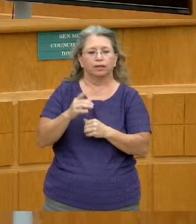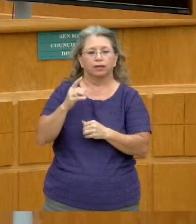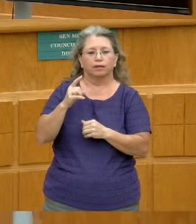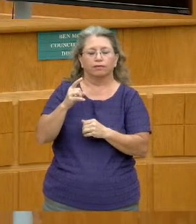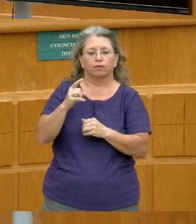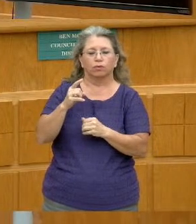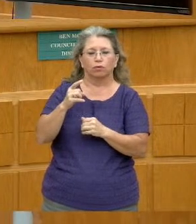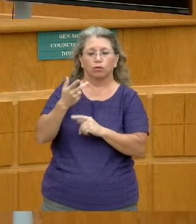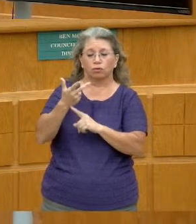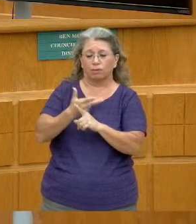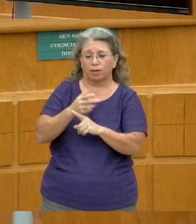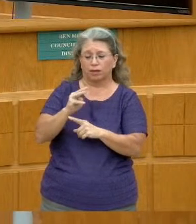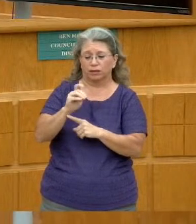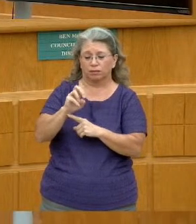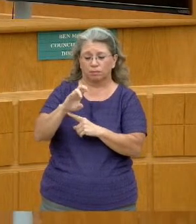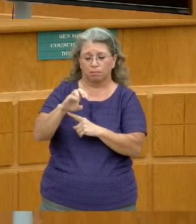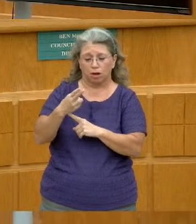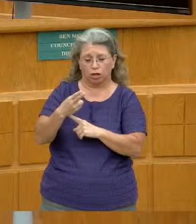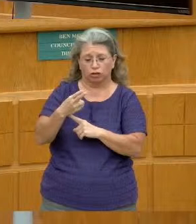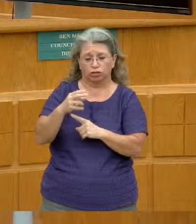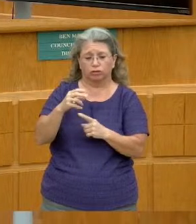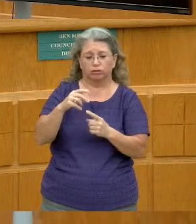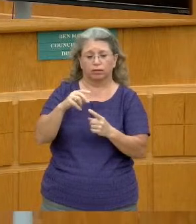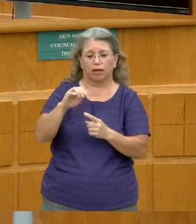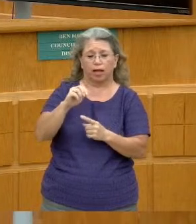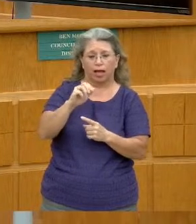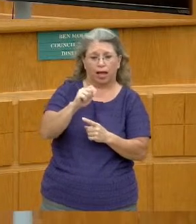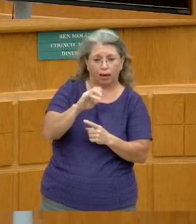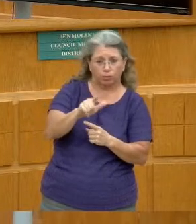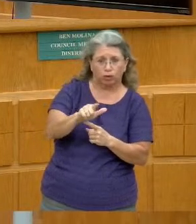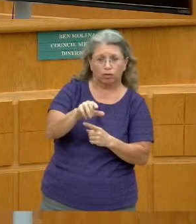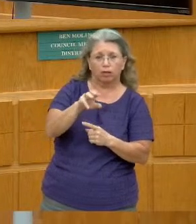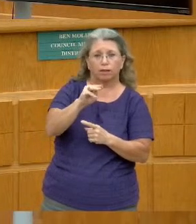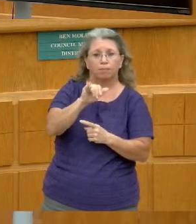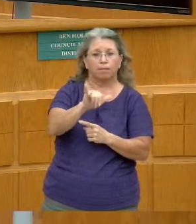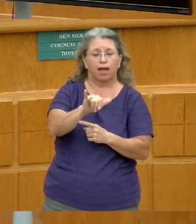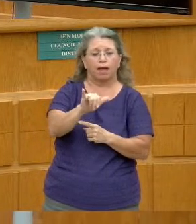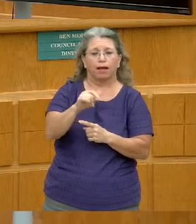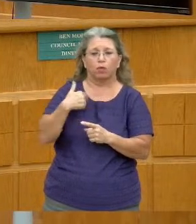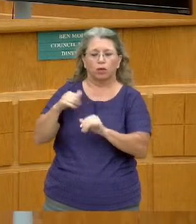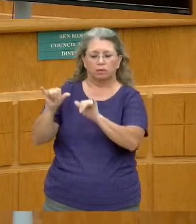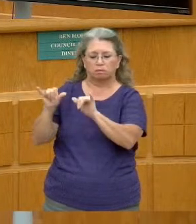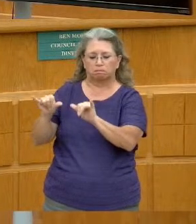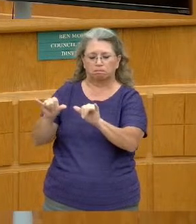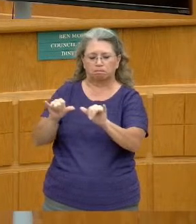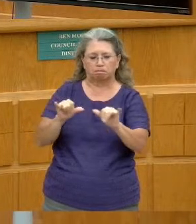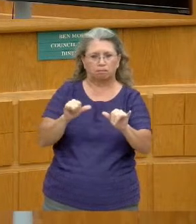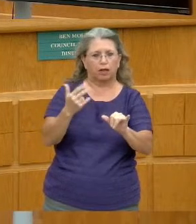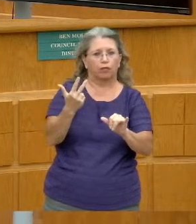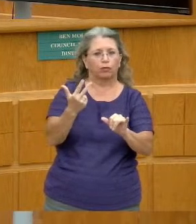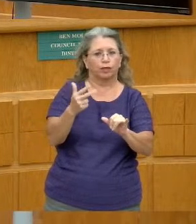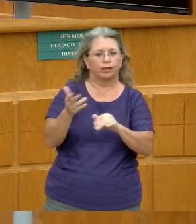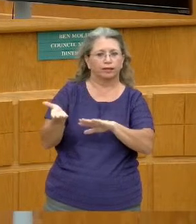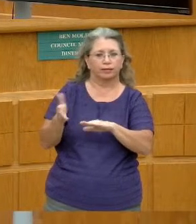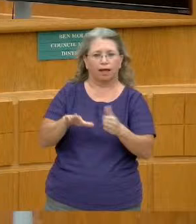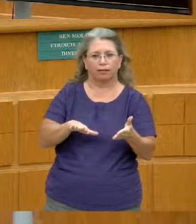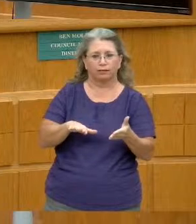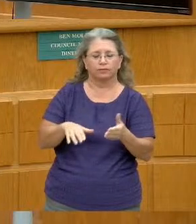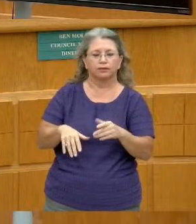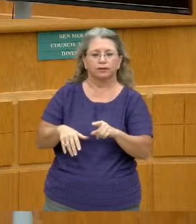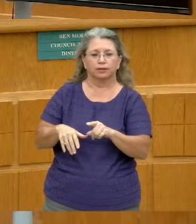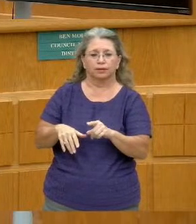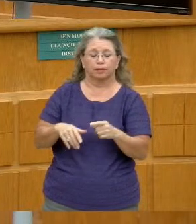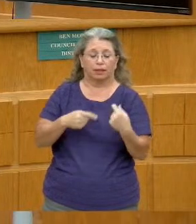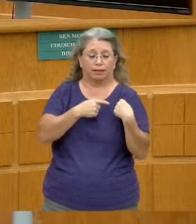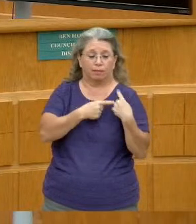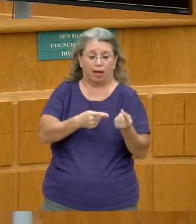March, April, and May, for those 3 months, we only had 3 deaths. But in the past 2 weeks, in